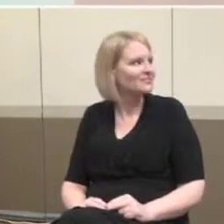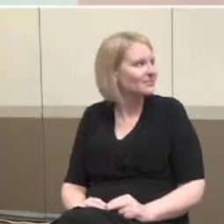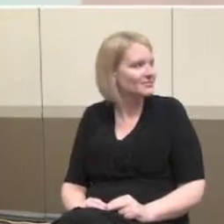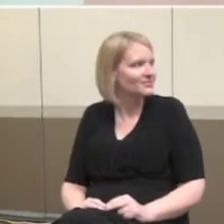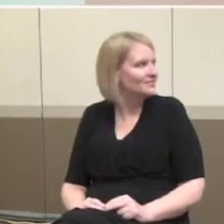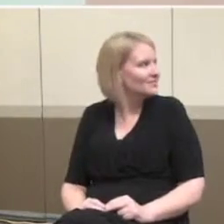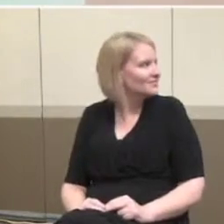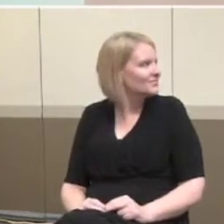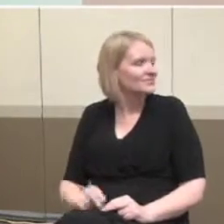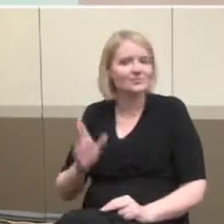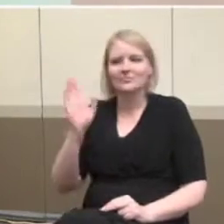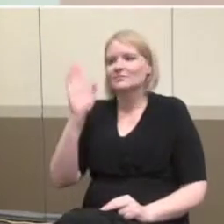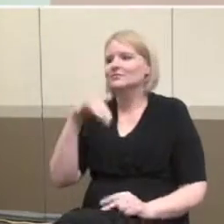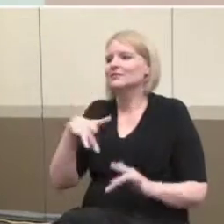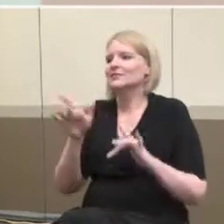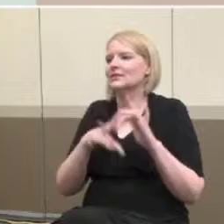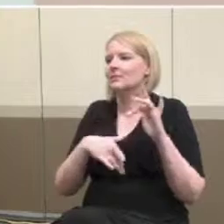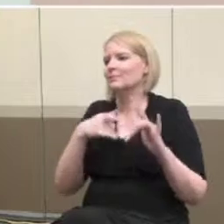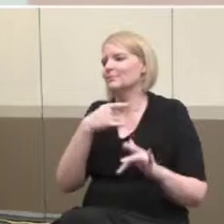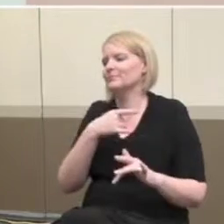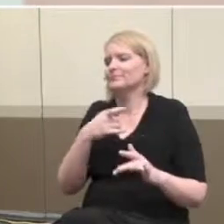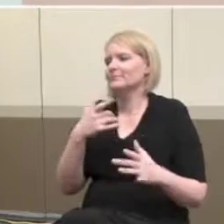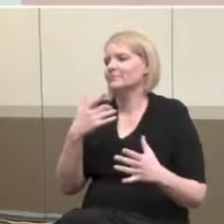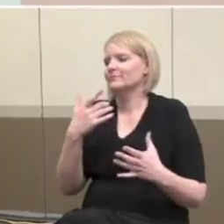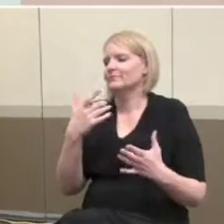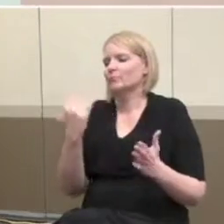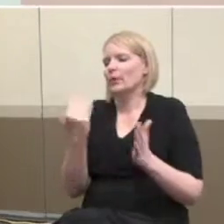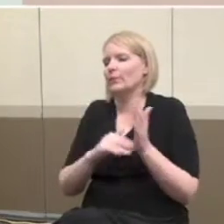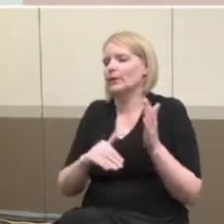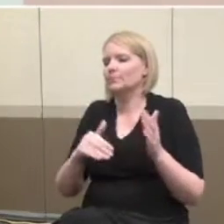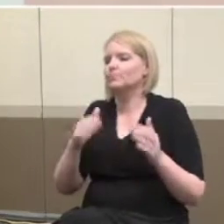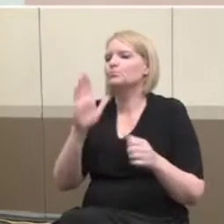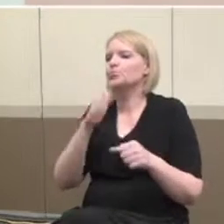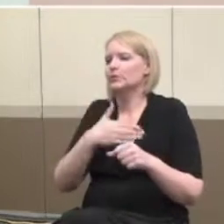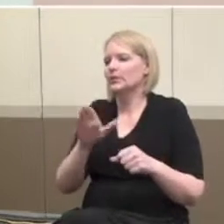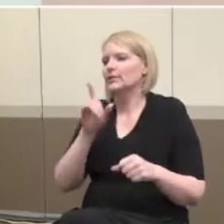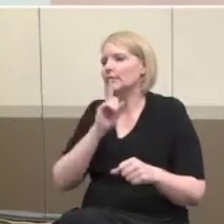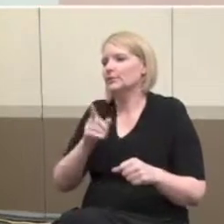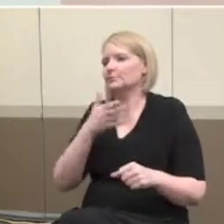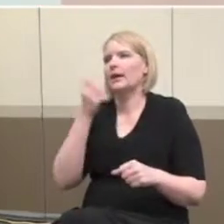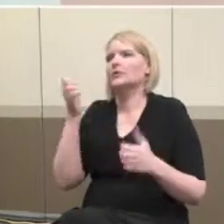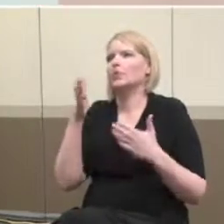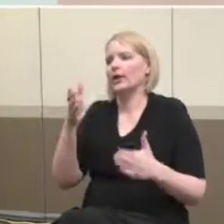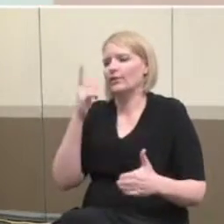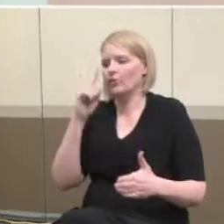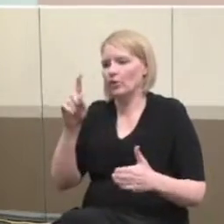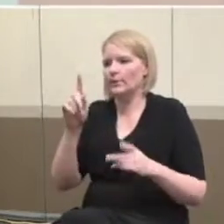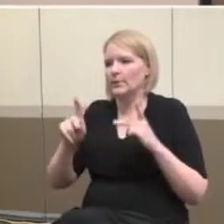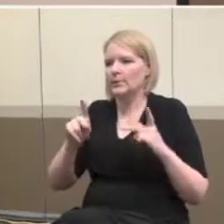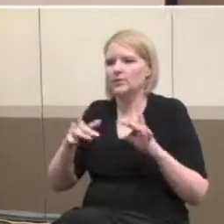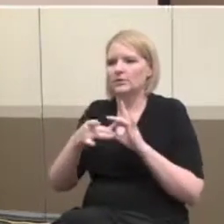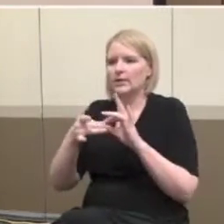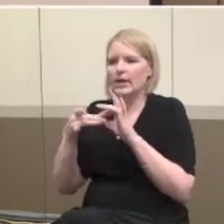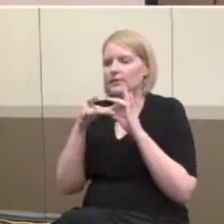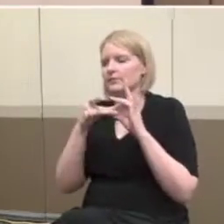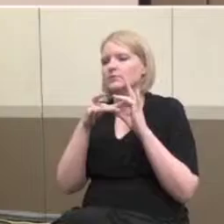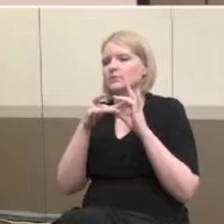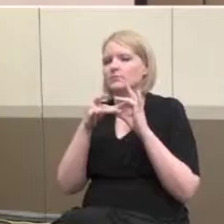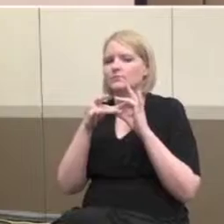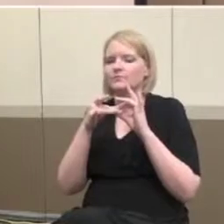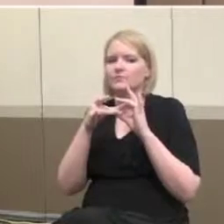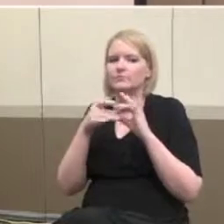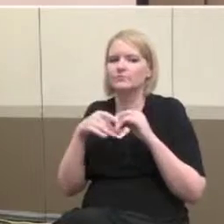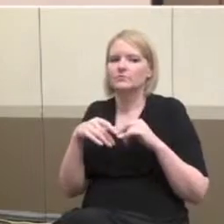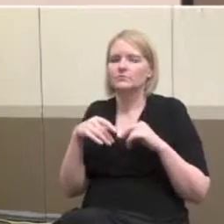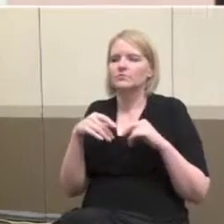I'm going to skip this because it's just kind of reiterating about how playing music is just one of the best ways for people to connect and share a common